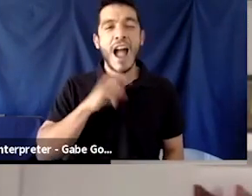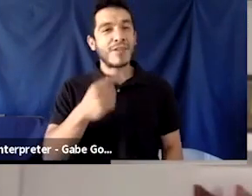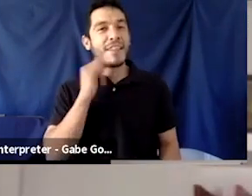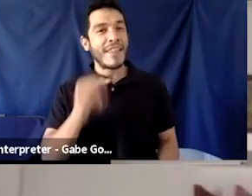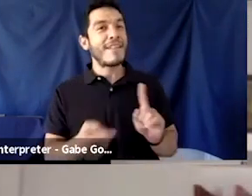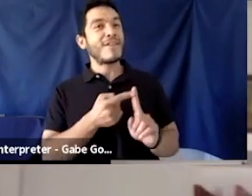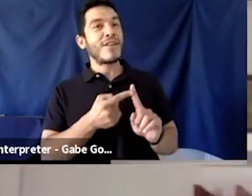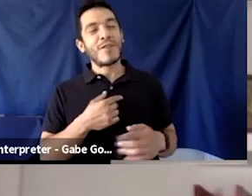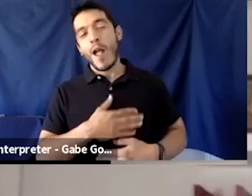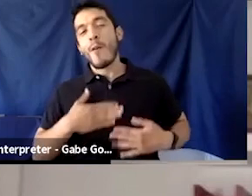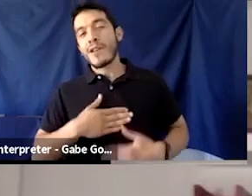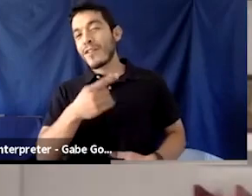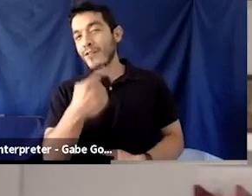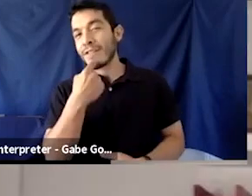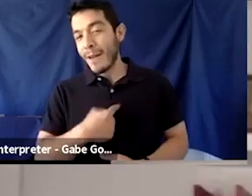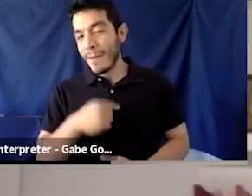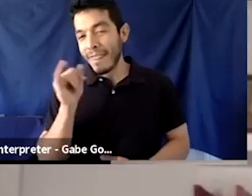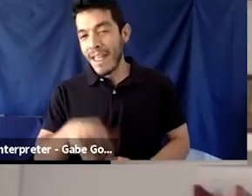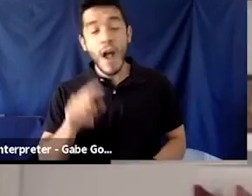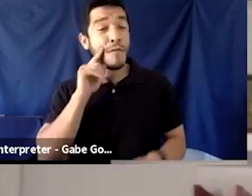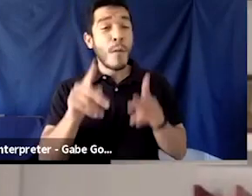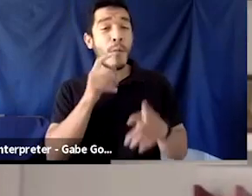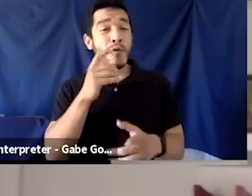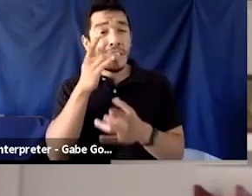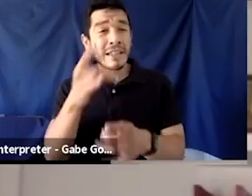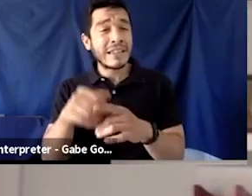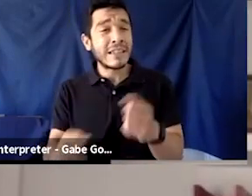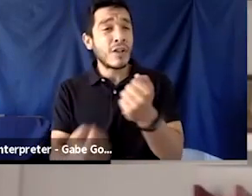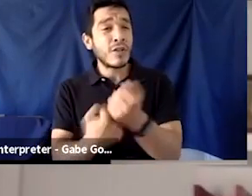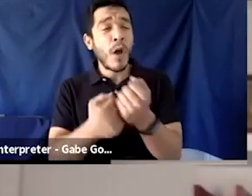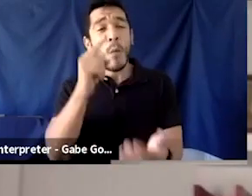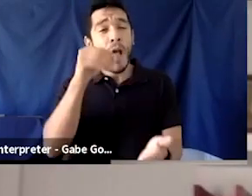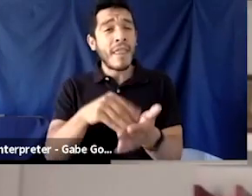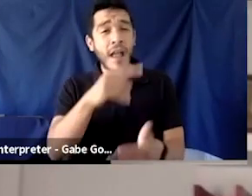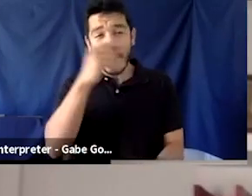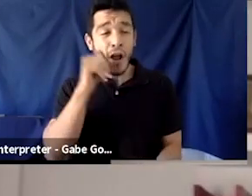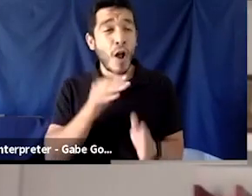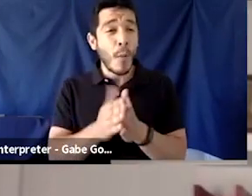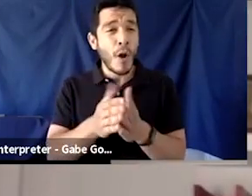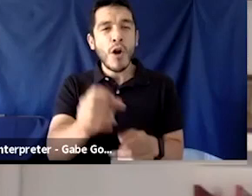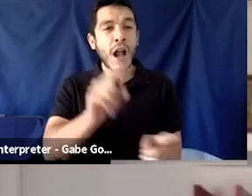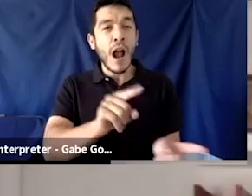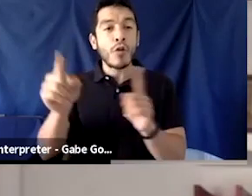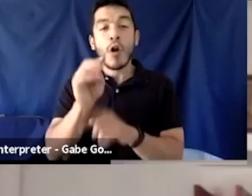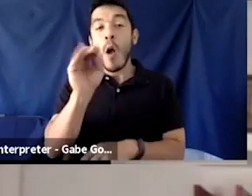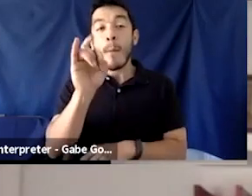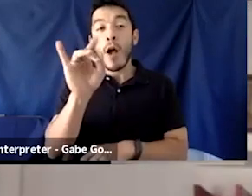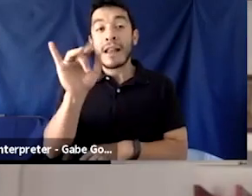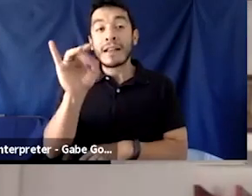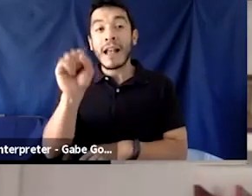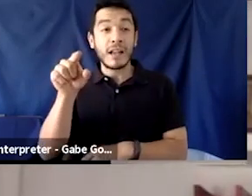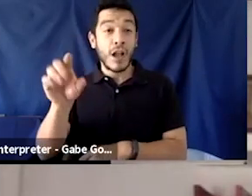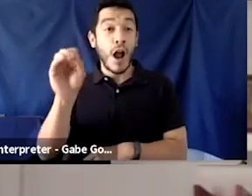I appreciate you telling me that. But for people that are interested in supporting 1000 Black Girl Books, you can go to marleydias.com. We